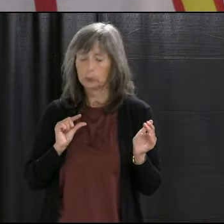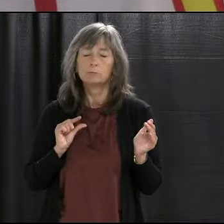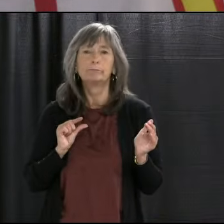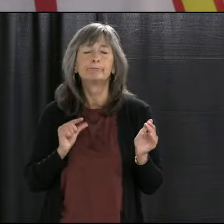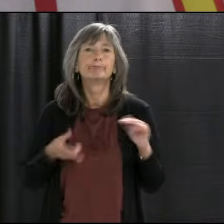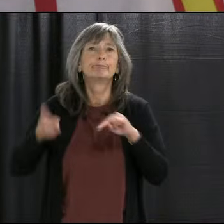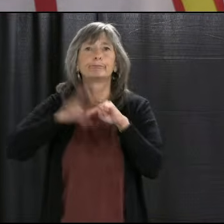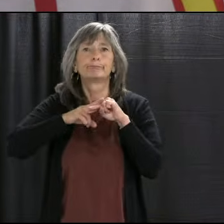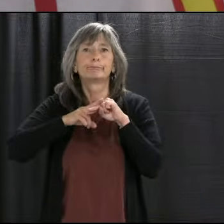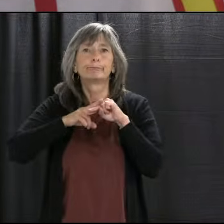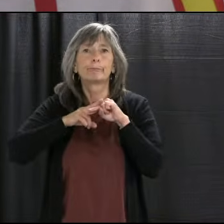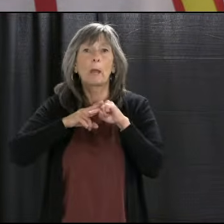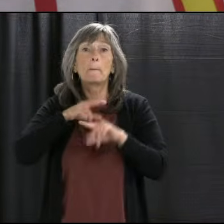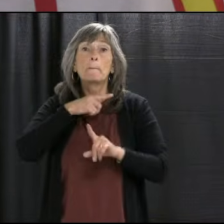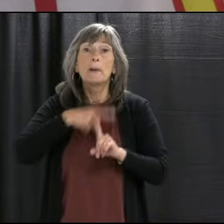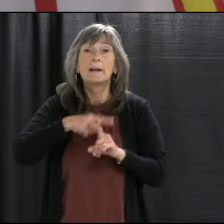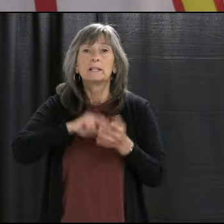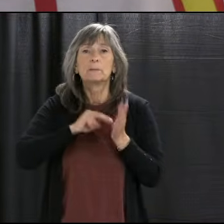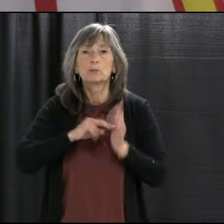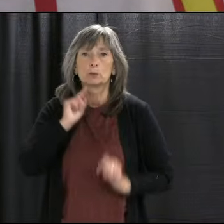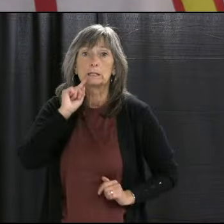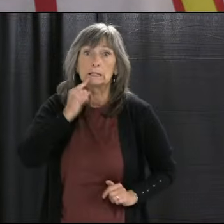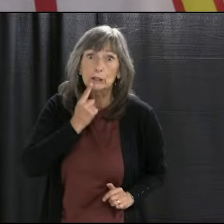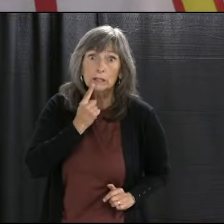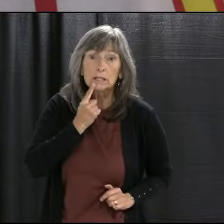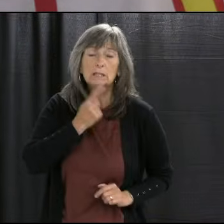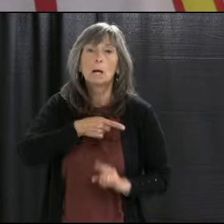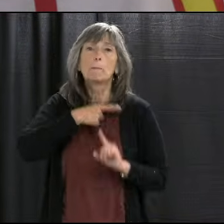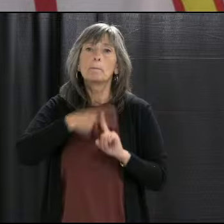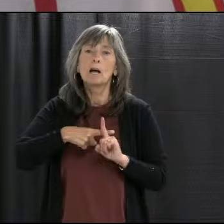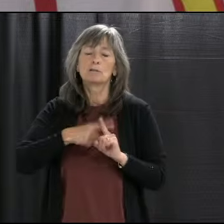business, but to punish individuals in the event that they do break the regulations. So,